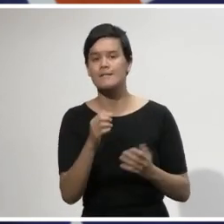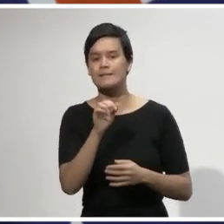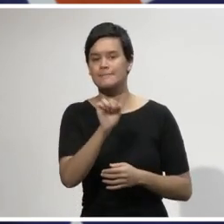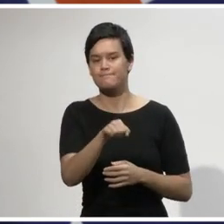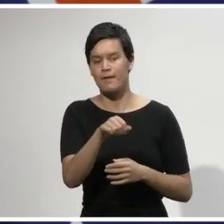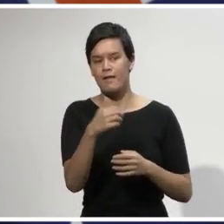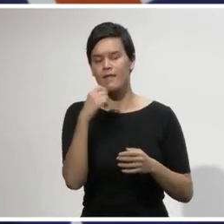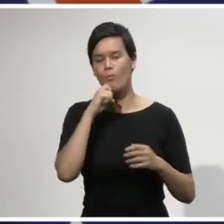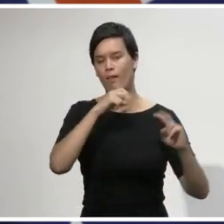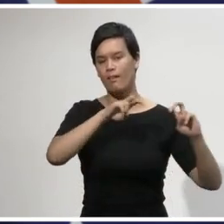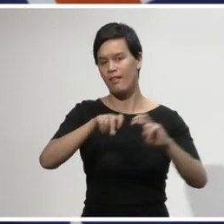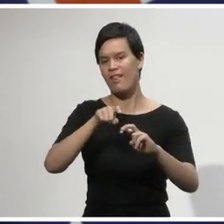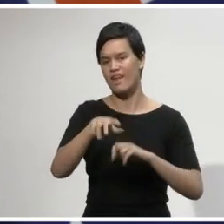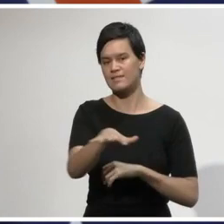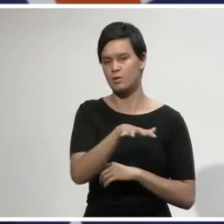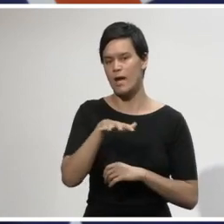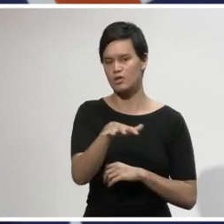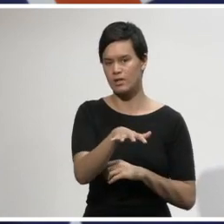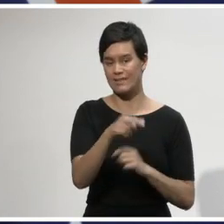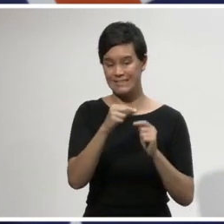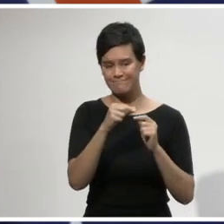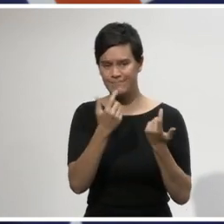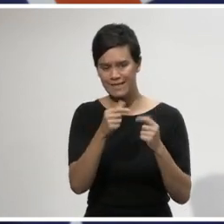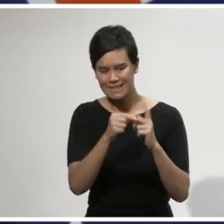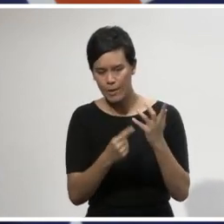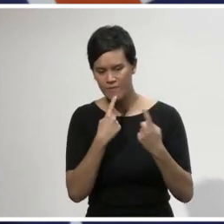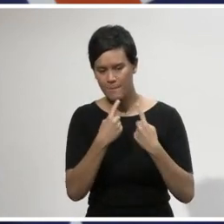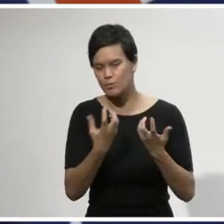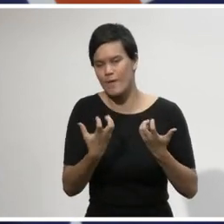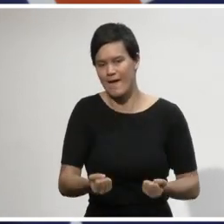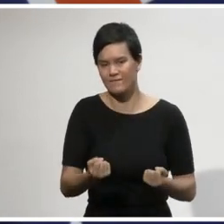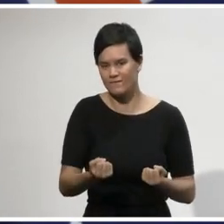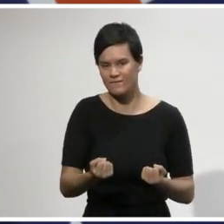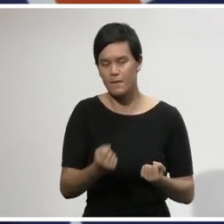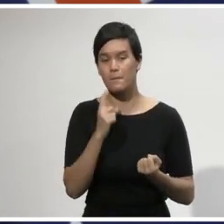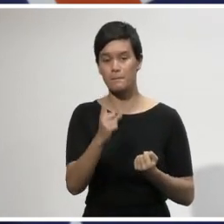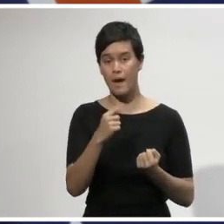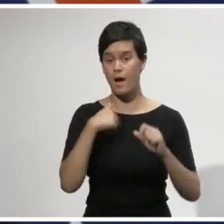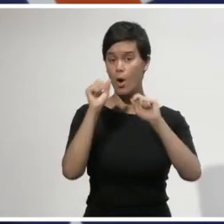unit. So I'm not aware of any specific details there. I am aware that PPE